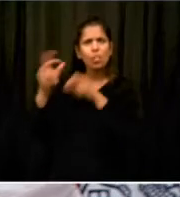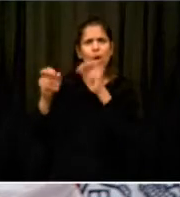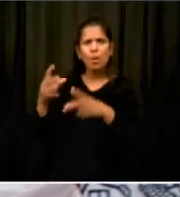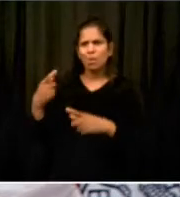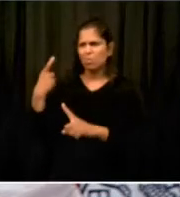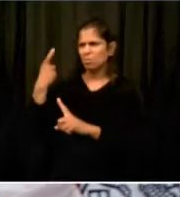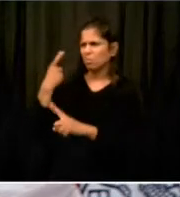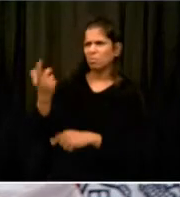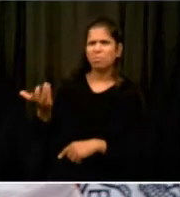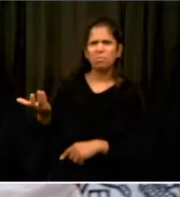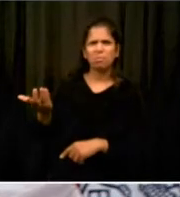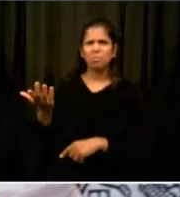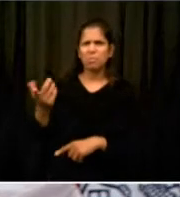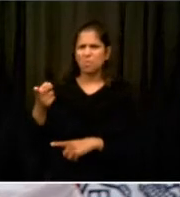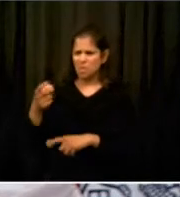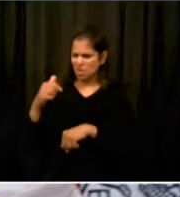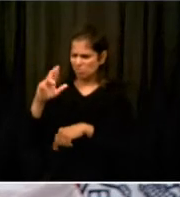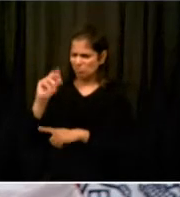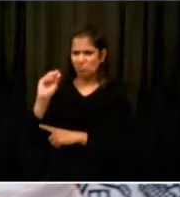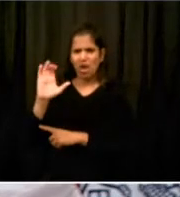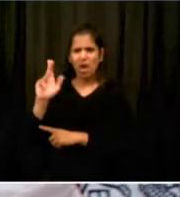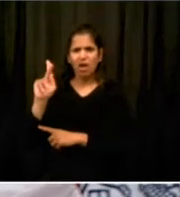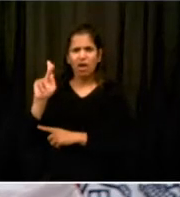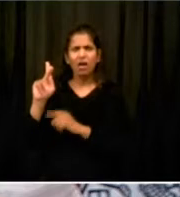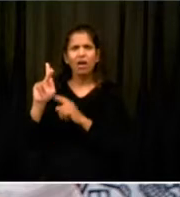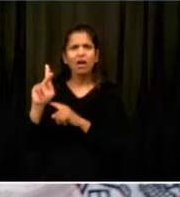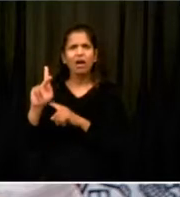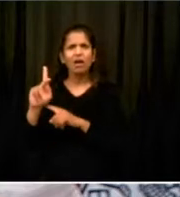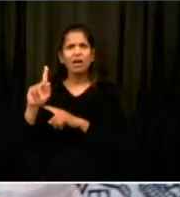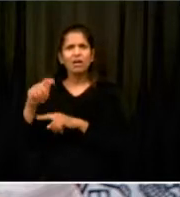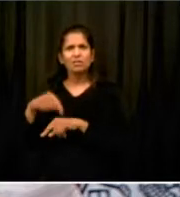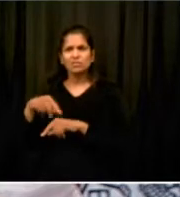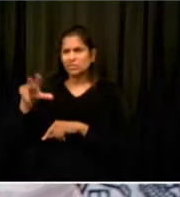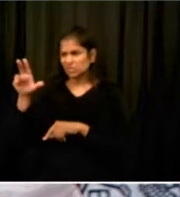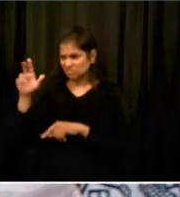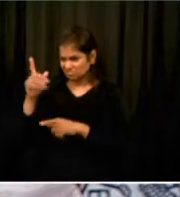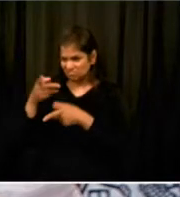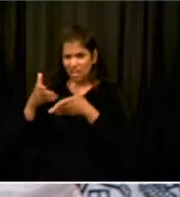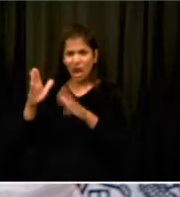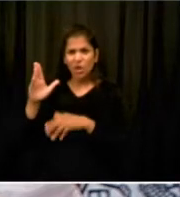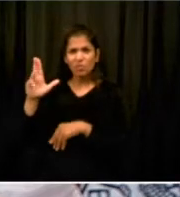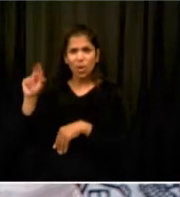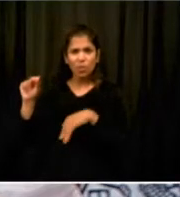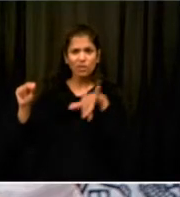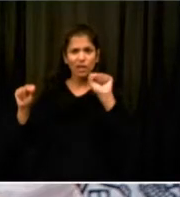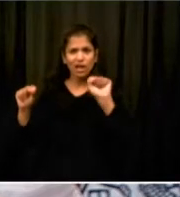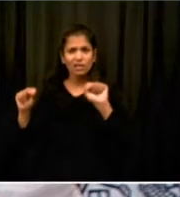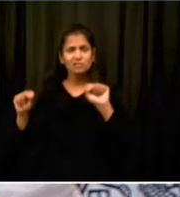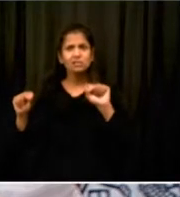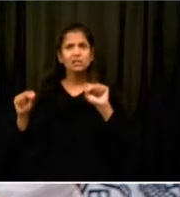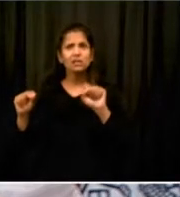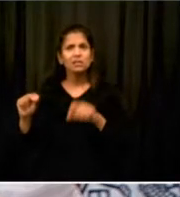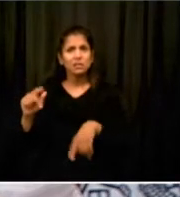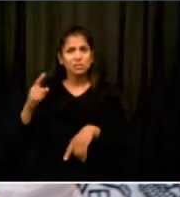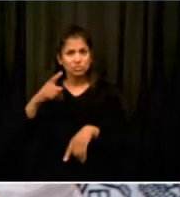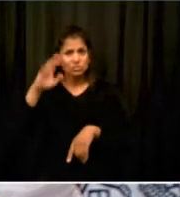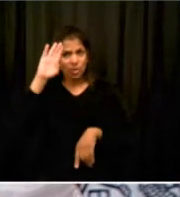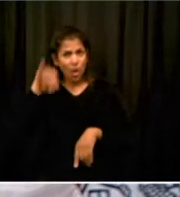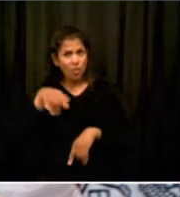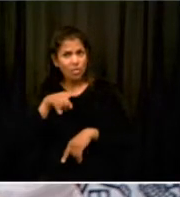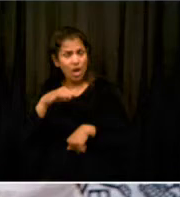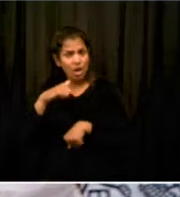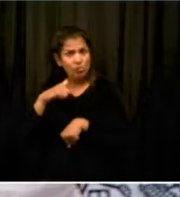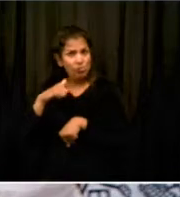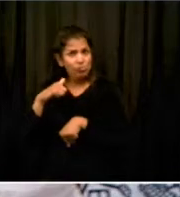you have any evidence that there were rocks thrown at police? And, given the NYPD's history of lying about rocks in the last few months, should